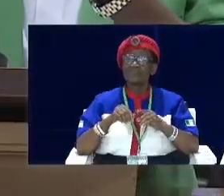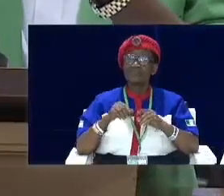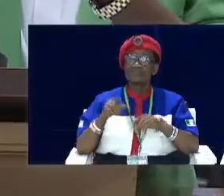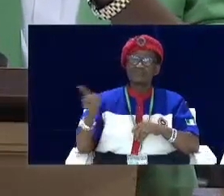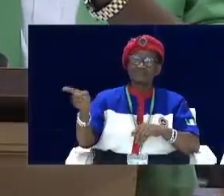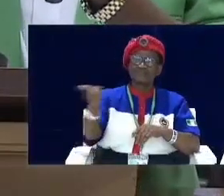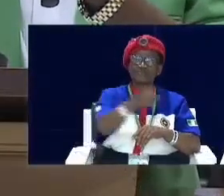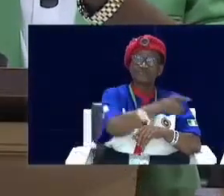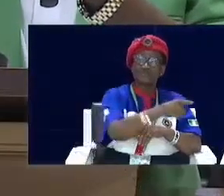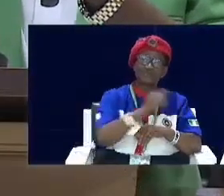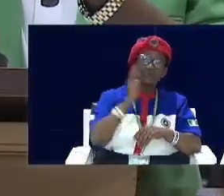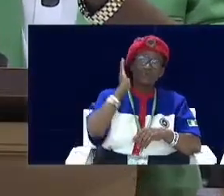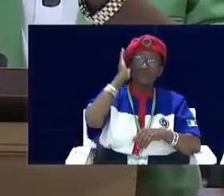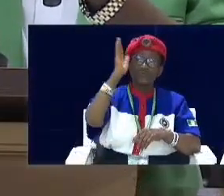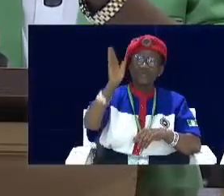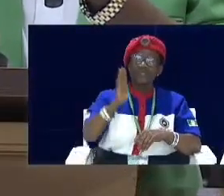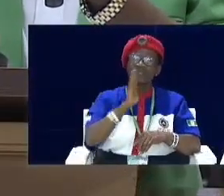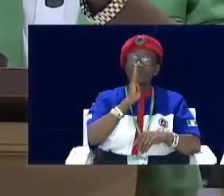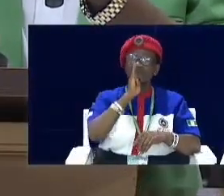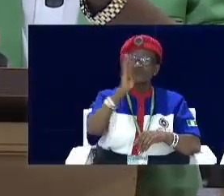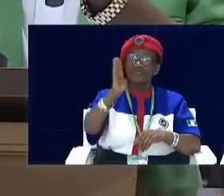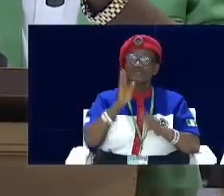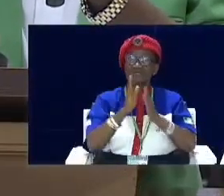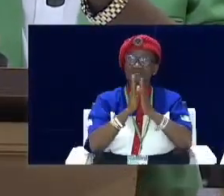be praying